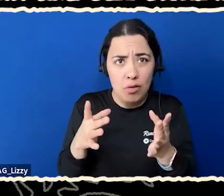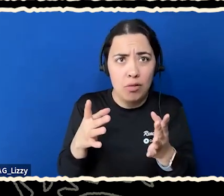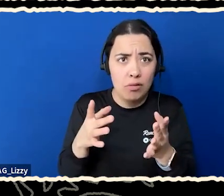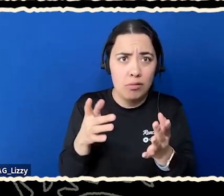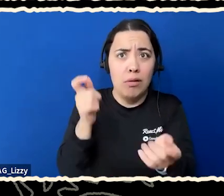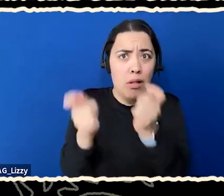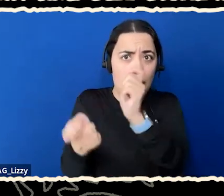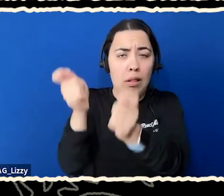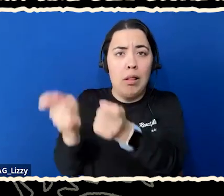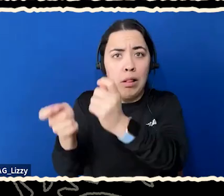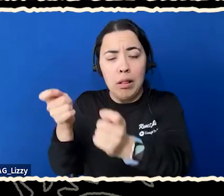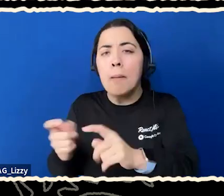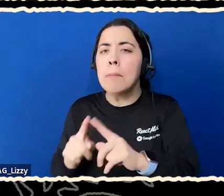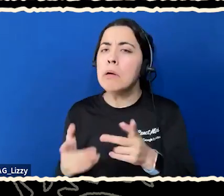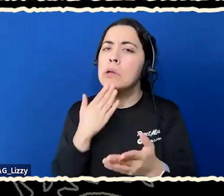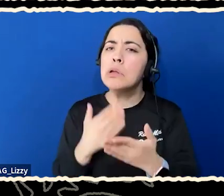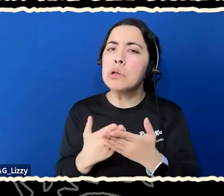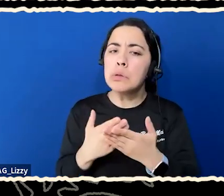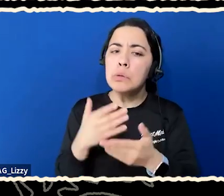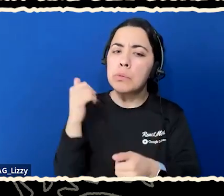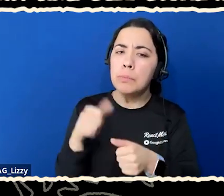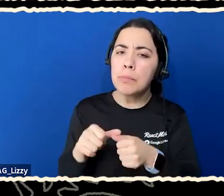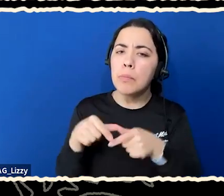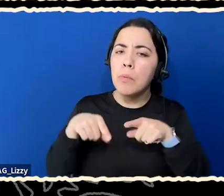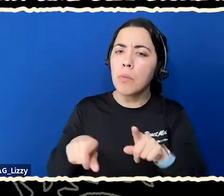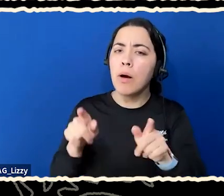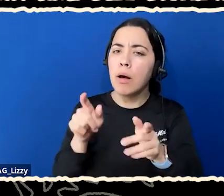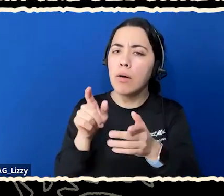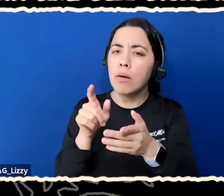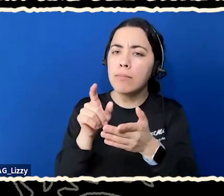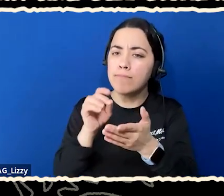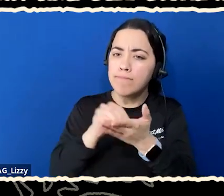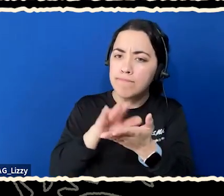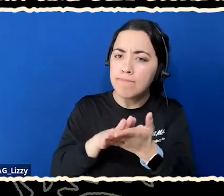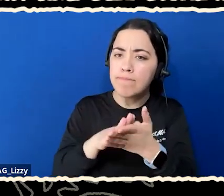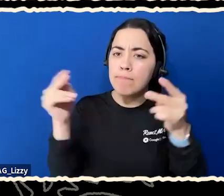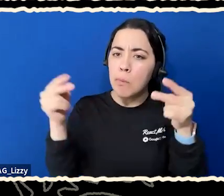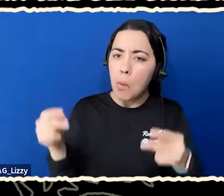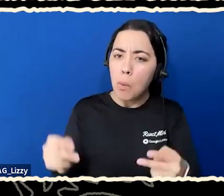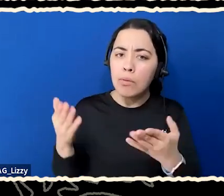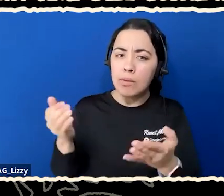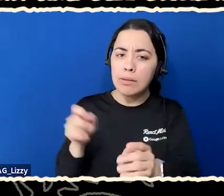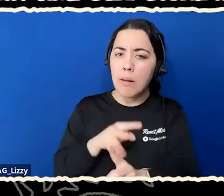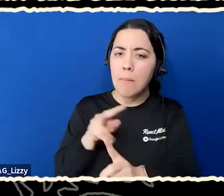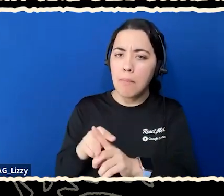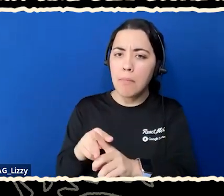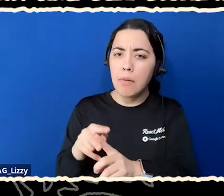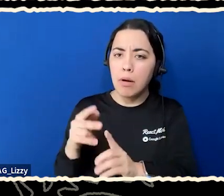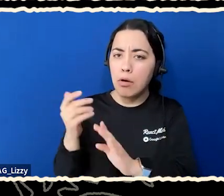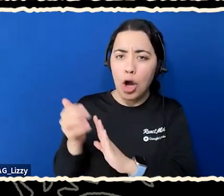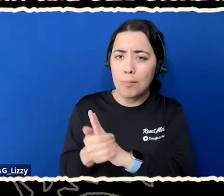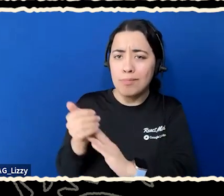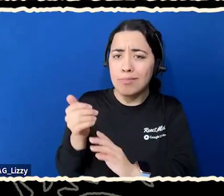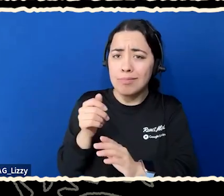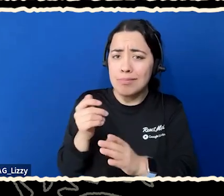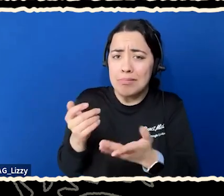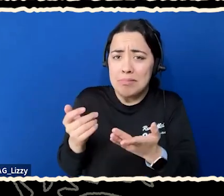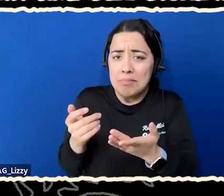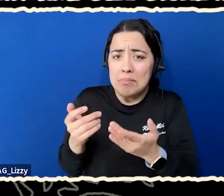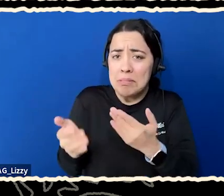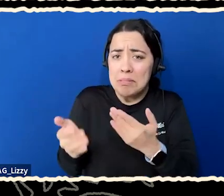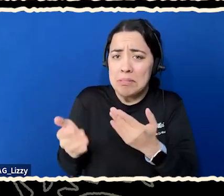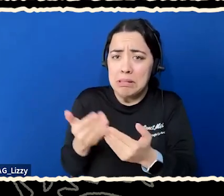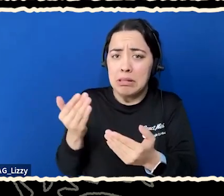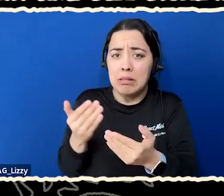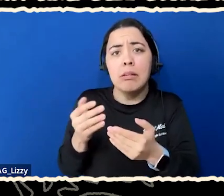But still, it's good to remember this when writing code, because this can be almost applied automatically. It doesn't cost you anything and can